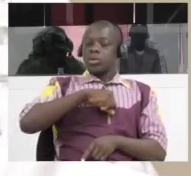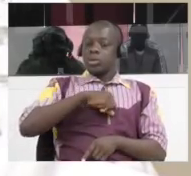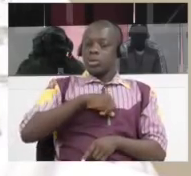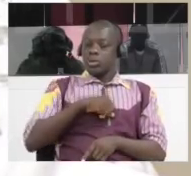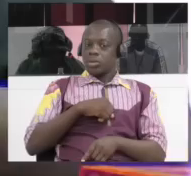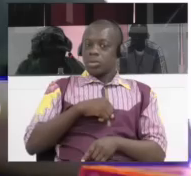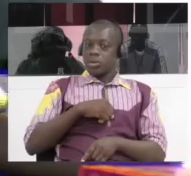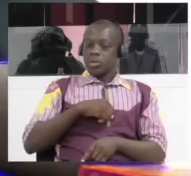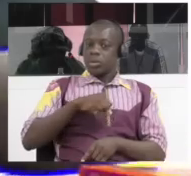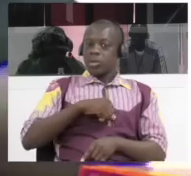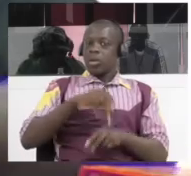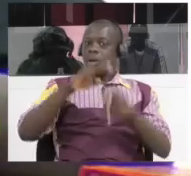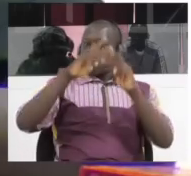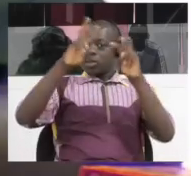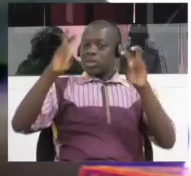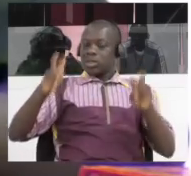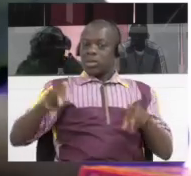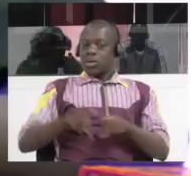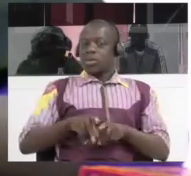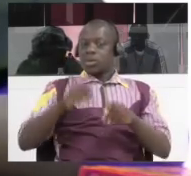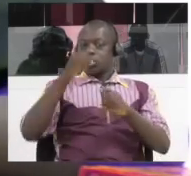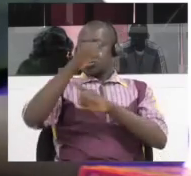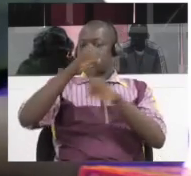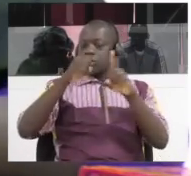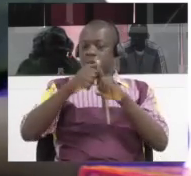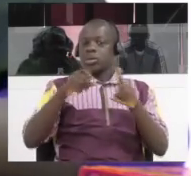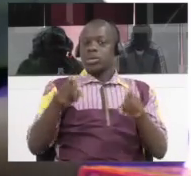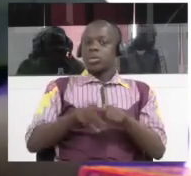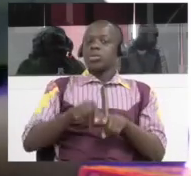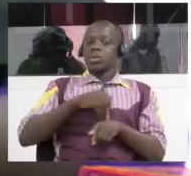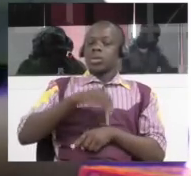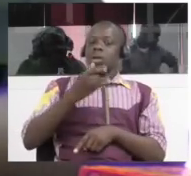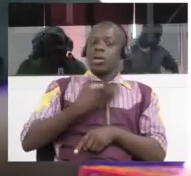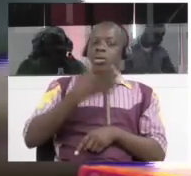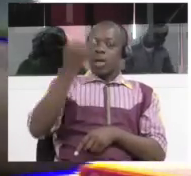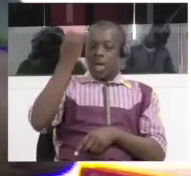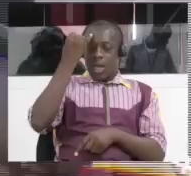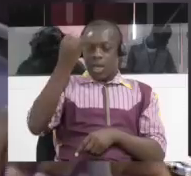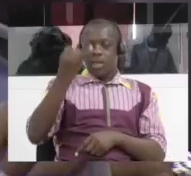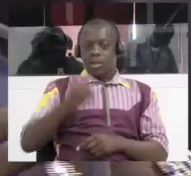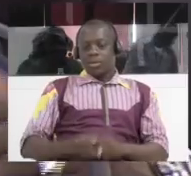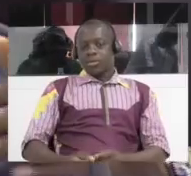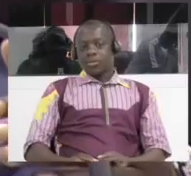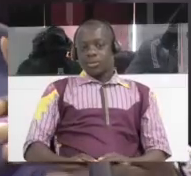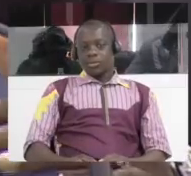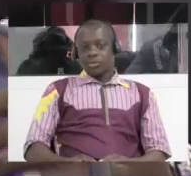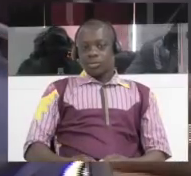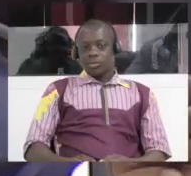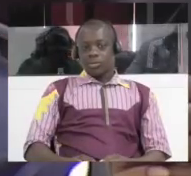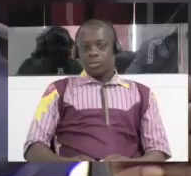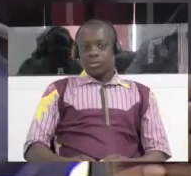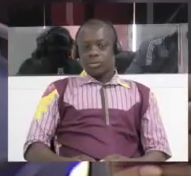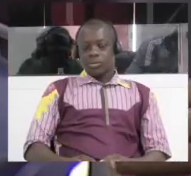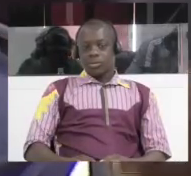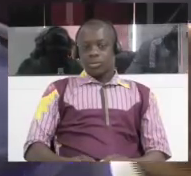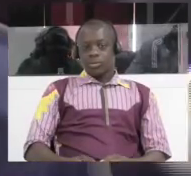the situation and then came up with some ideas. So in a sense you are